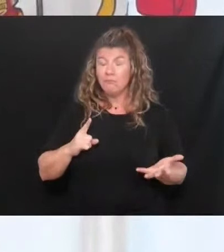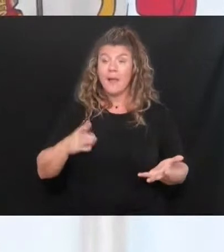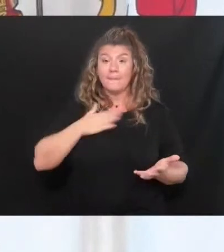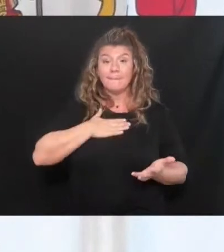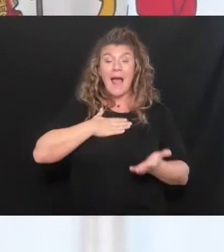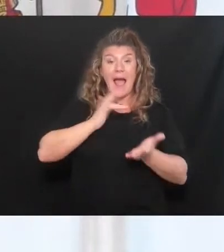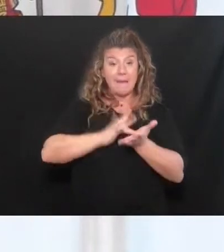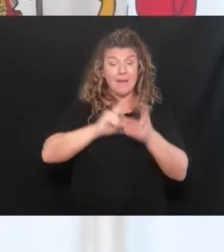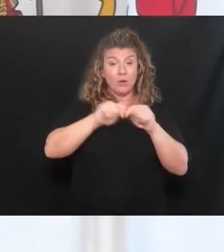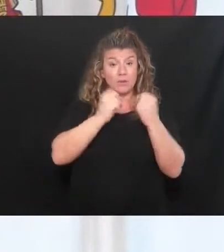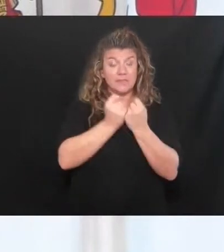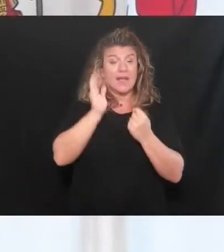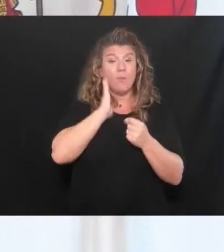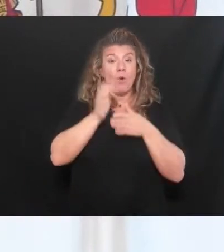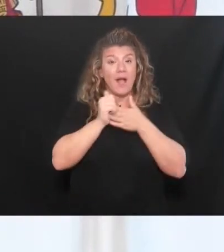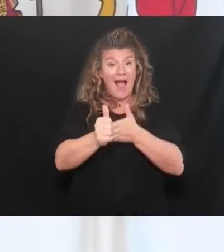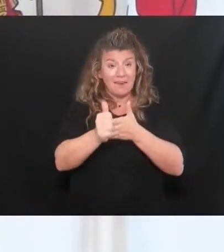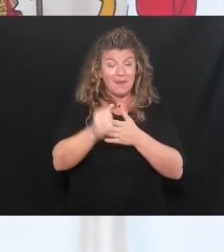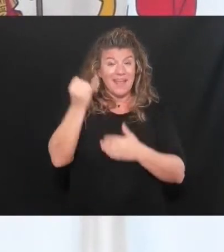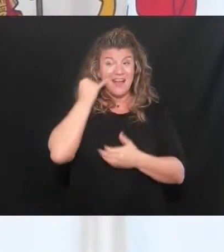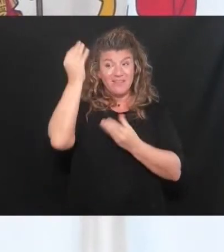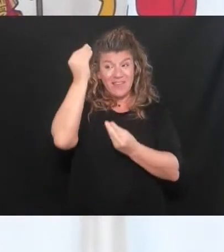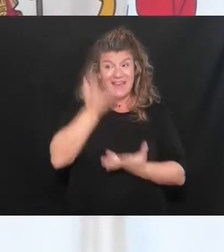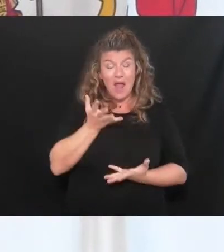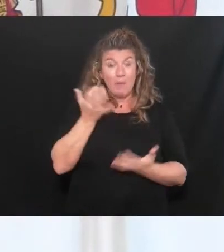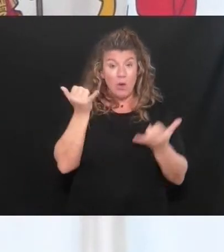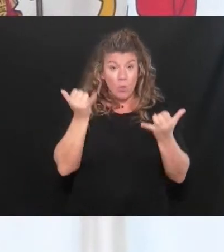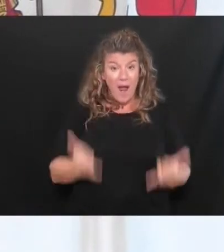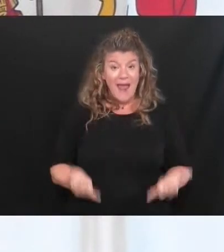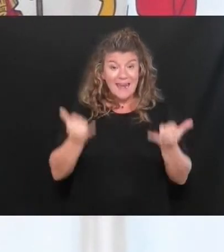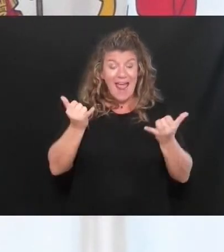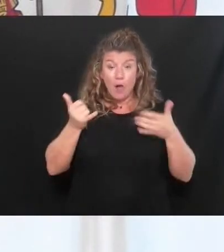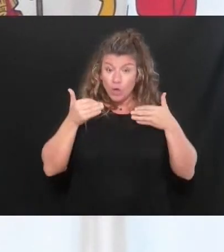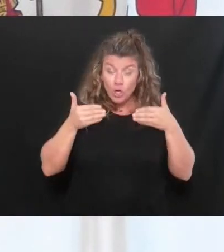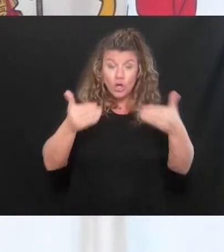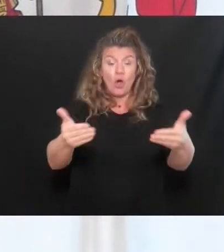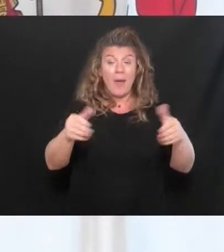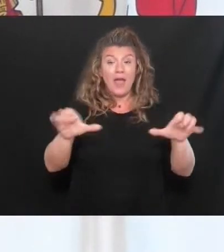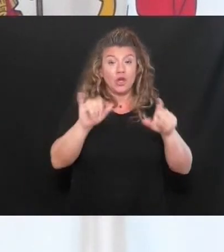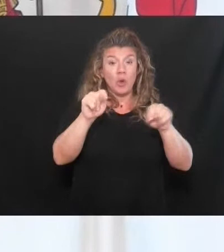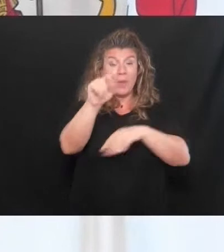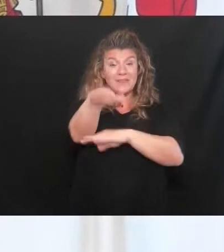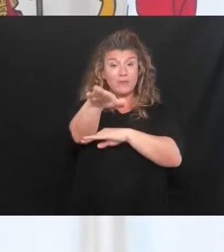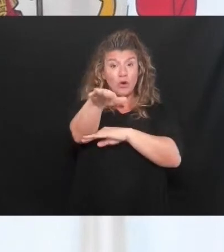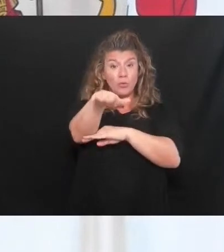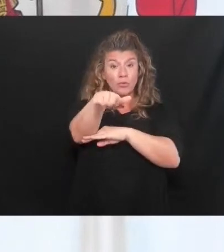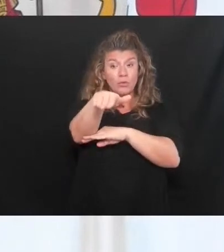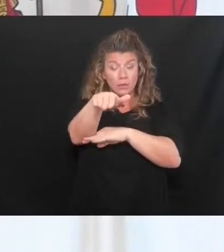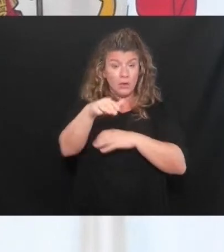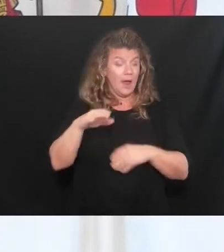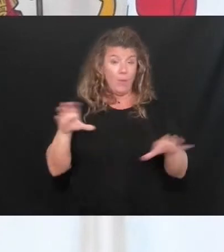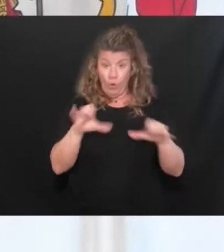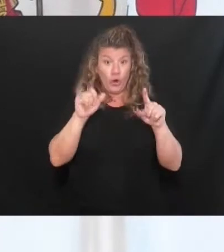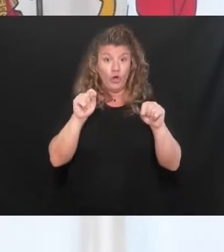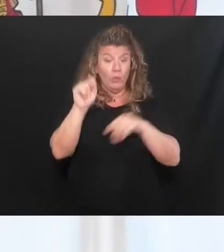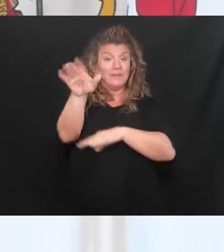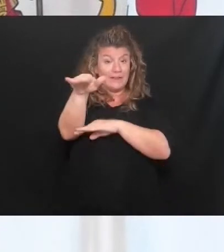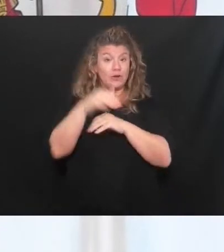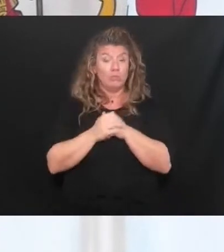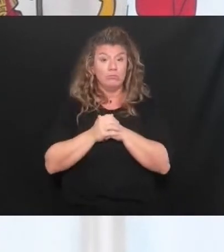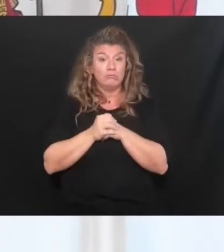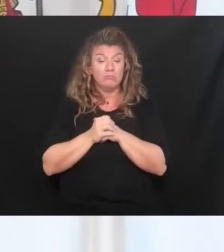medical team is going to guide me. If they tell me right now we can move forward this afternoon, we're going to move forward this